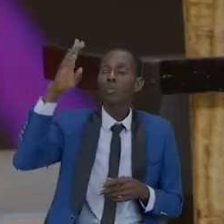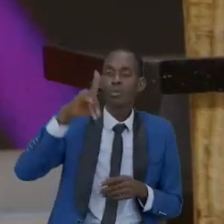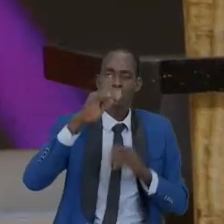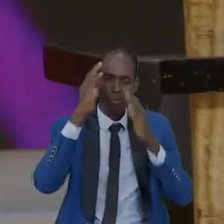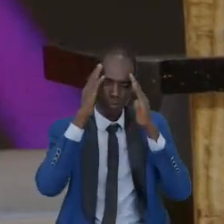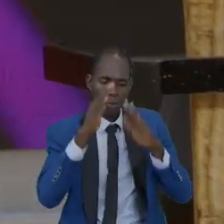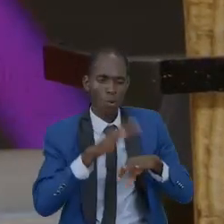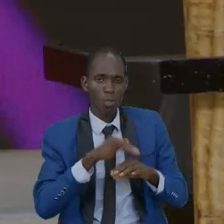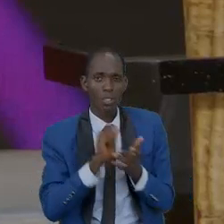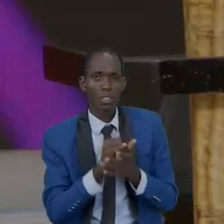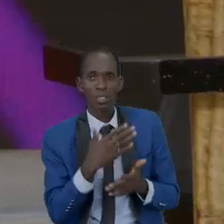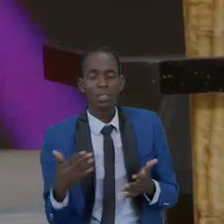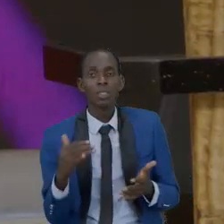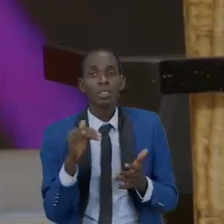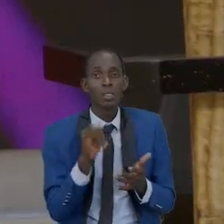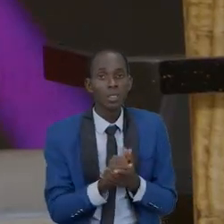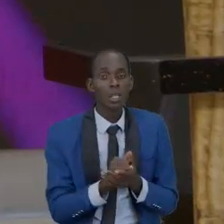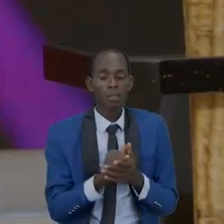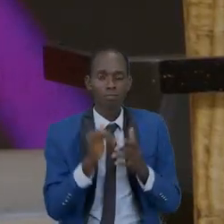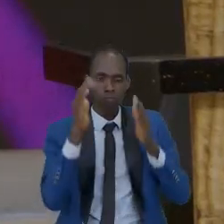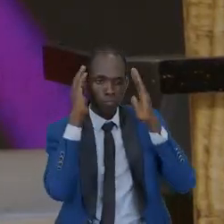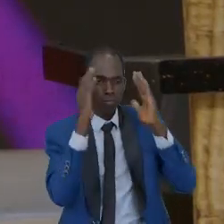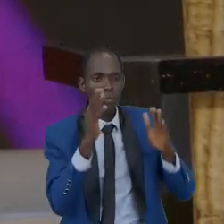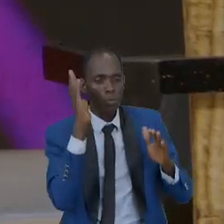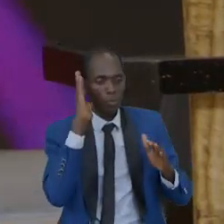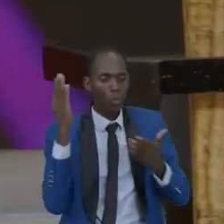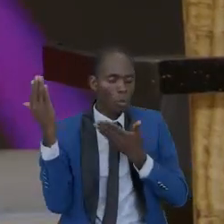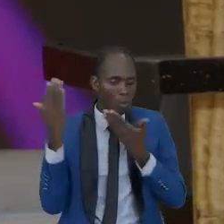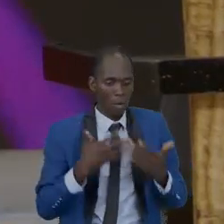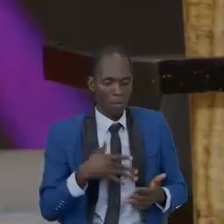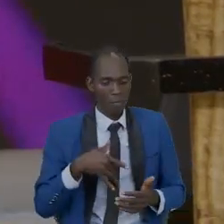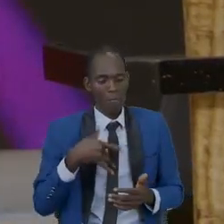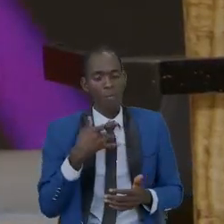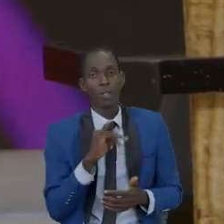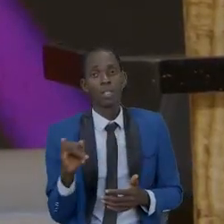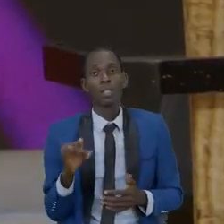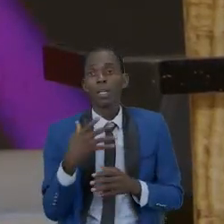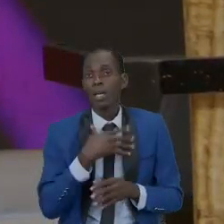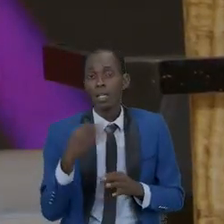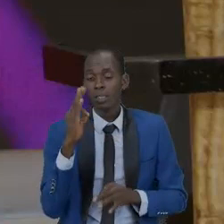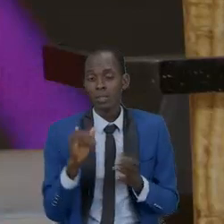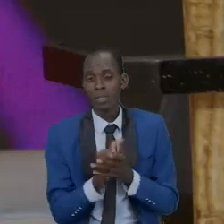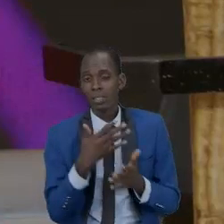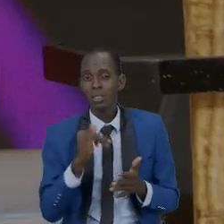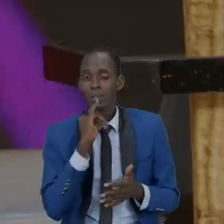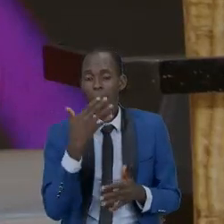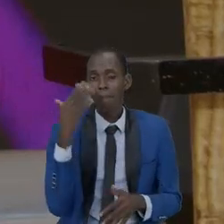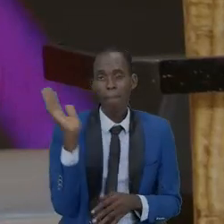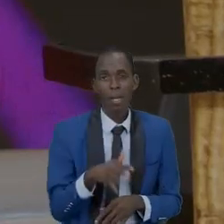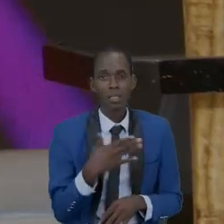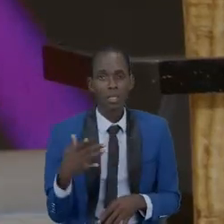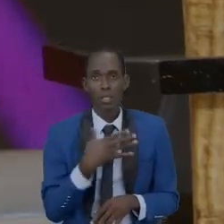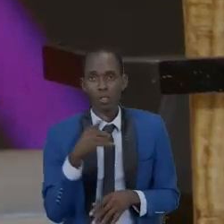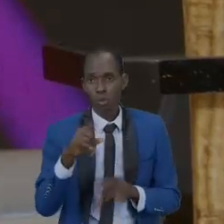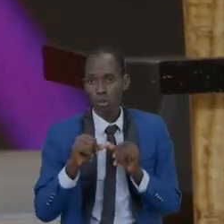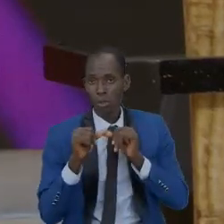thing, that focus will bring feeling. And then if that thing is a bad thing and you focus on